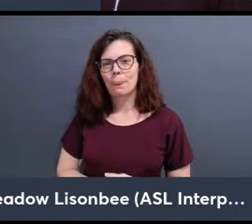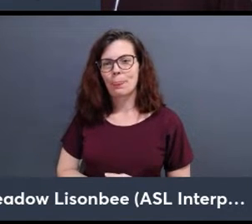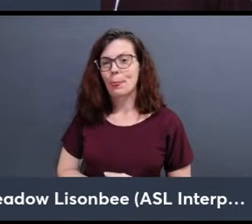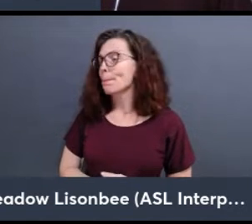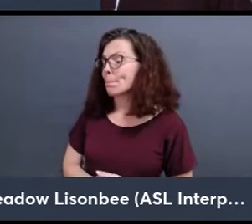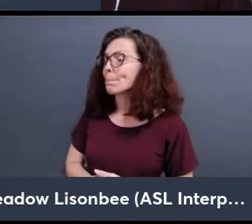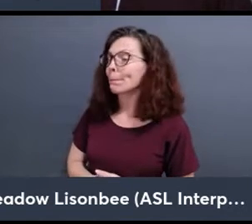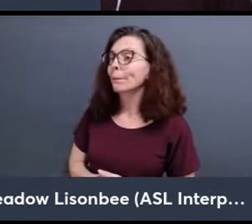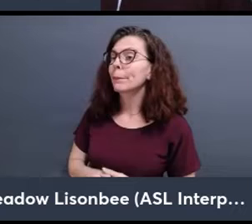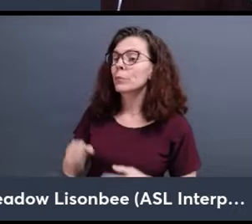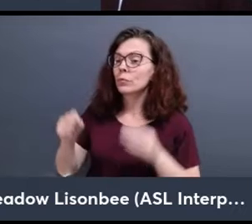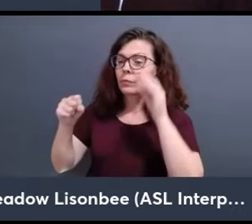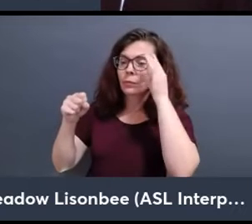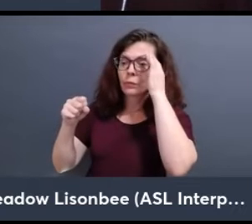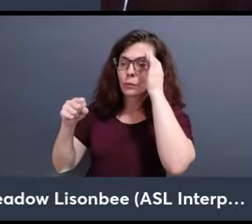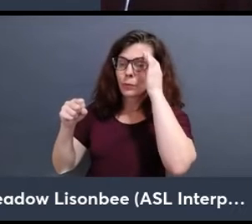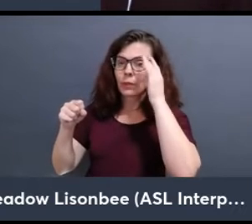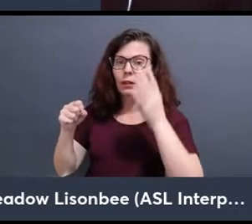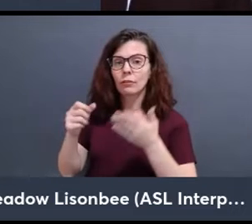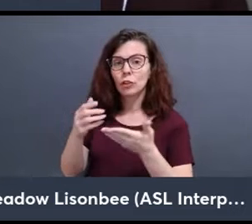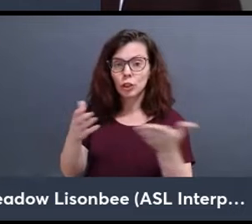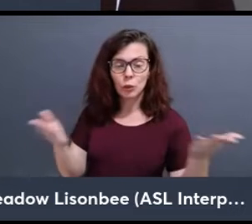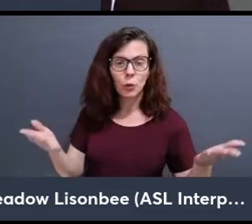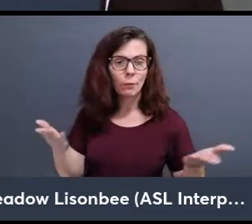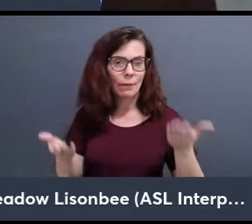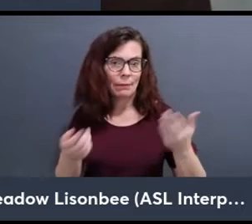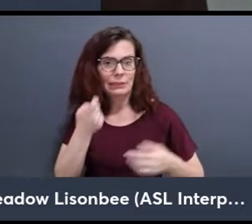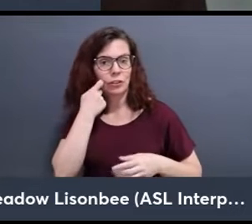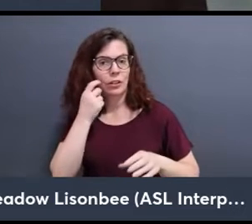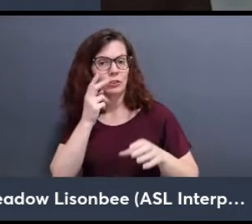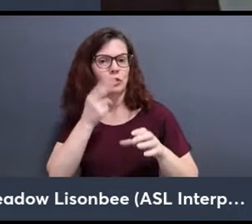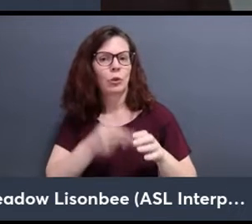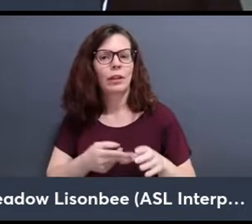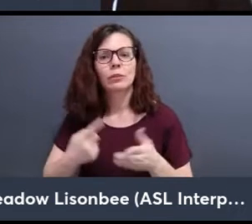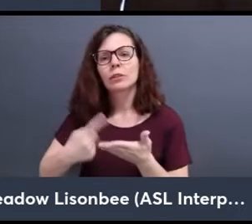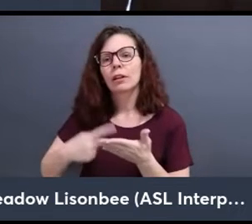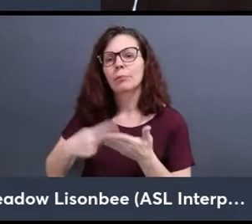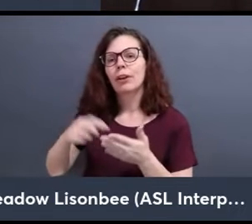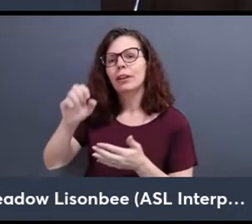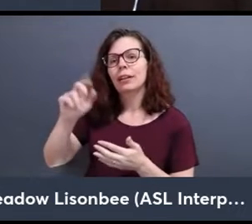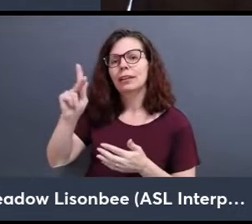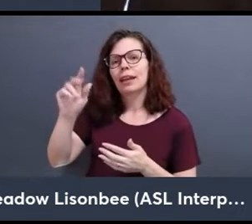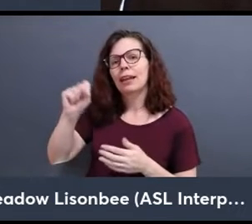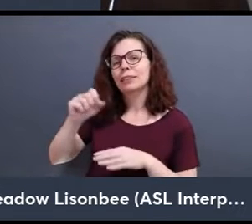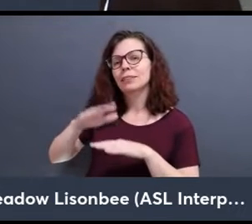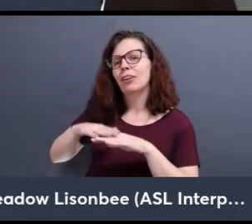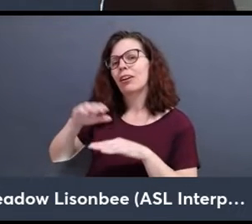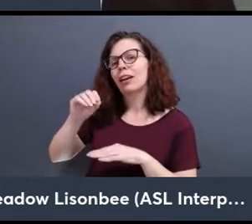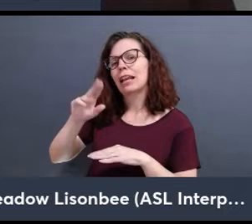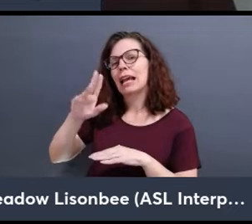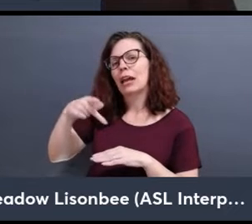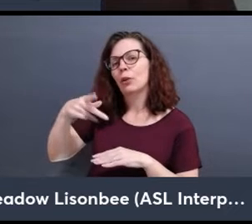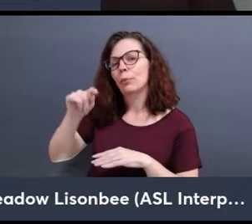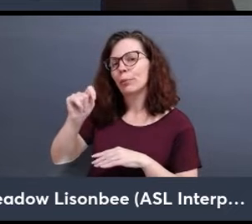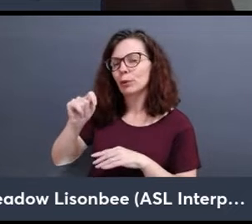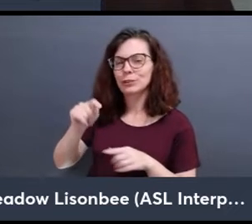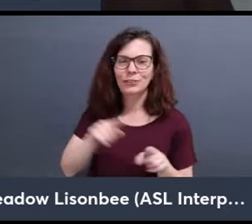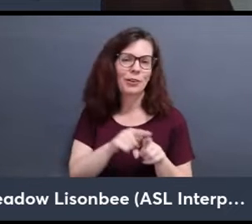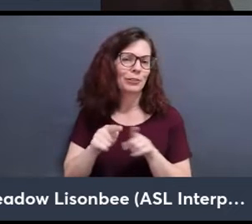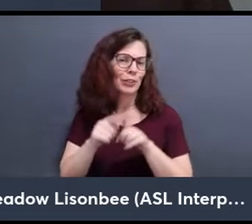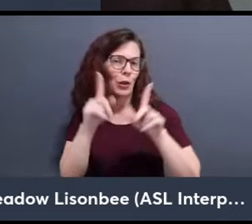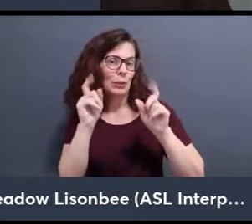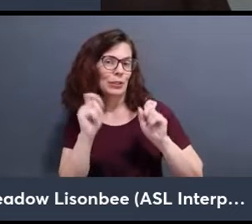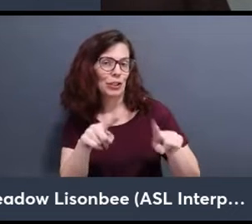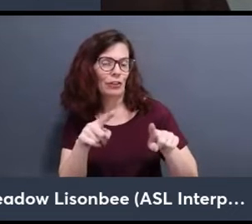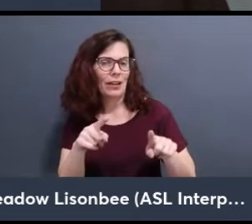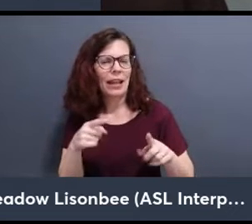Yeah, and for those maybe who just joined, we're talking about EKS on Outposts. We also have a survey. We